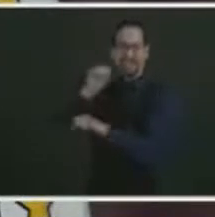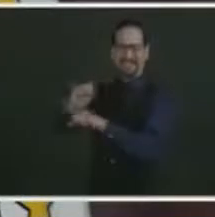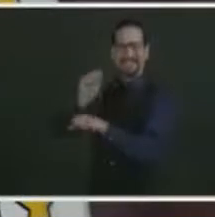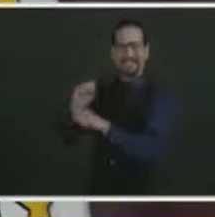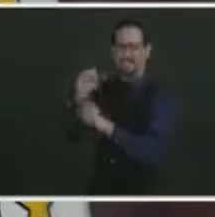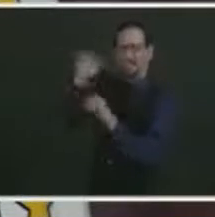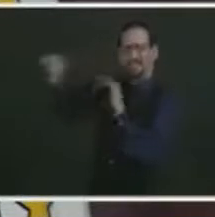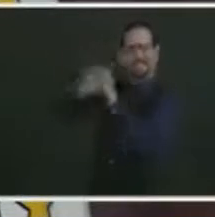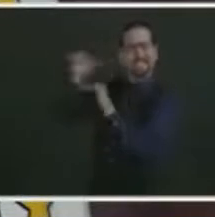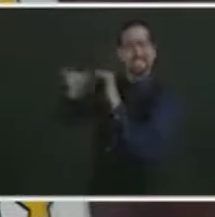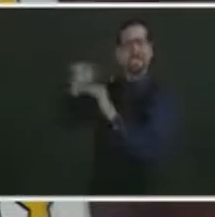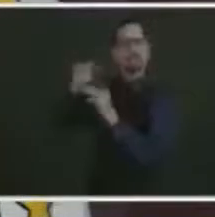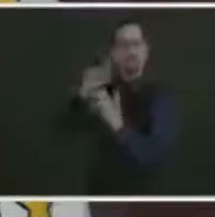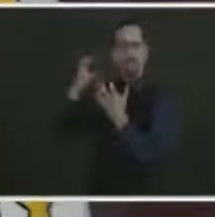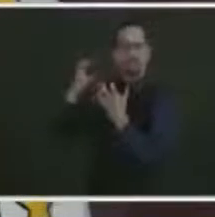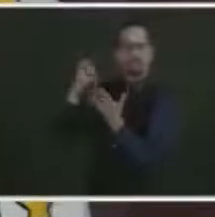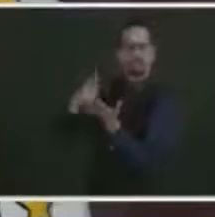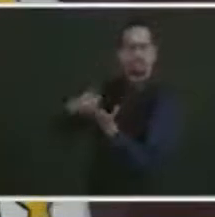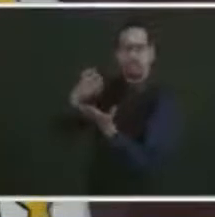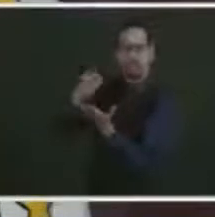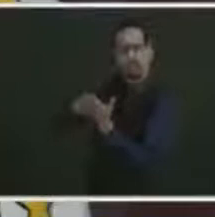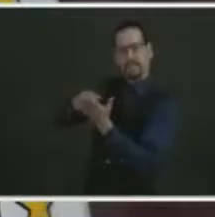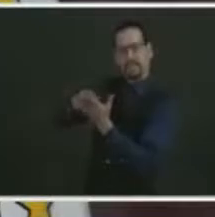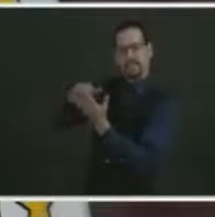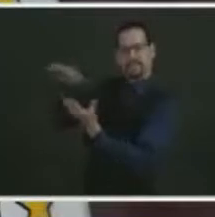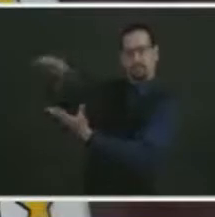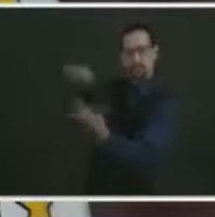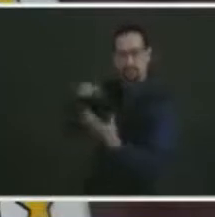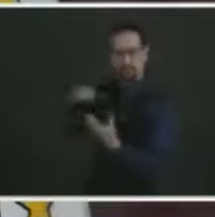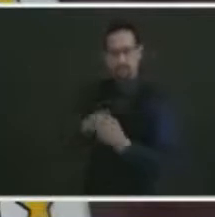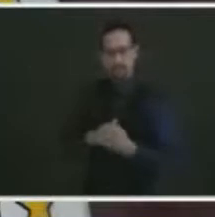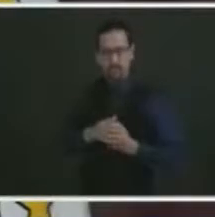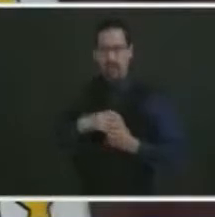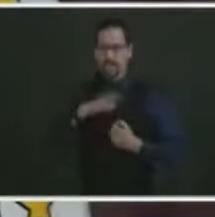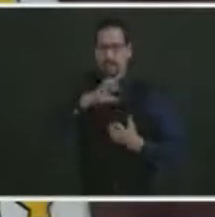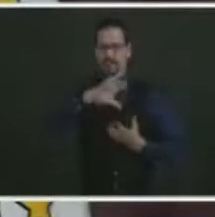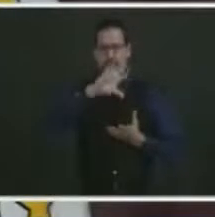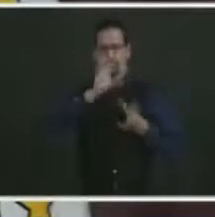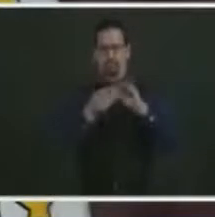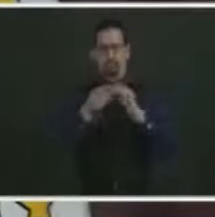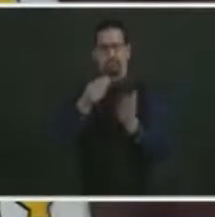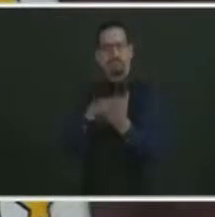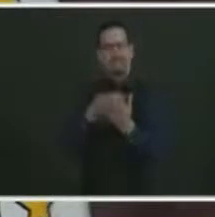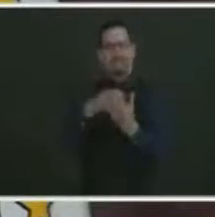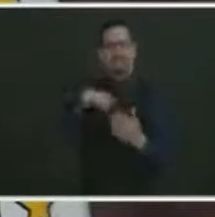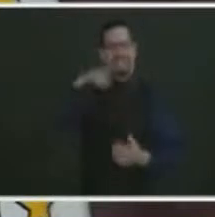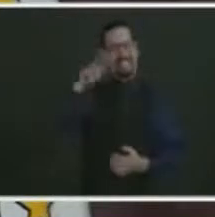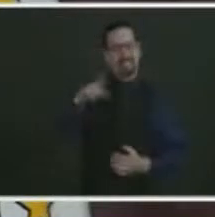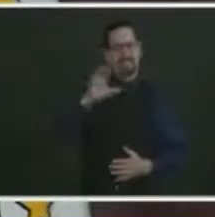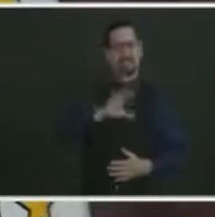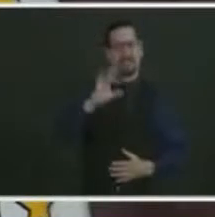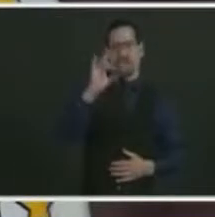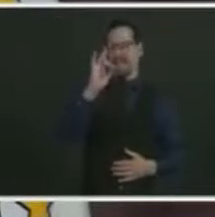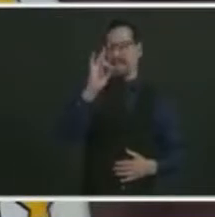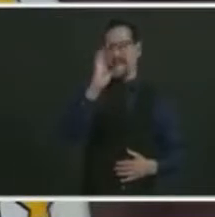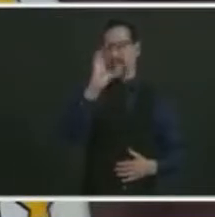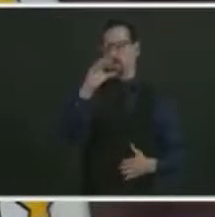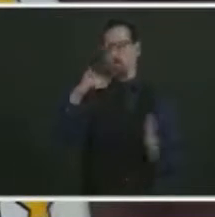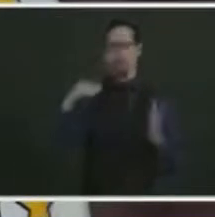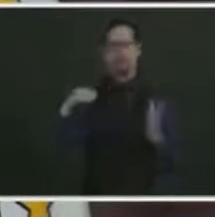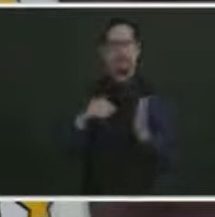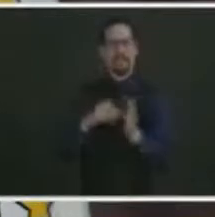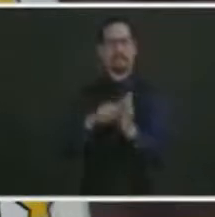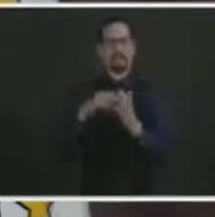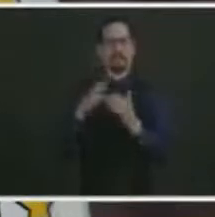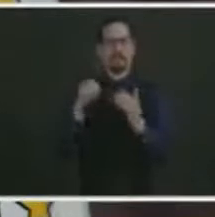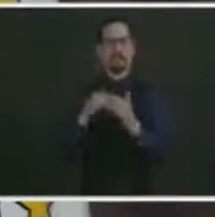The deficit in Rhode Island projects to be about $800 million. It's very hard to see how we could close that gap